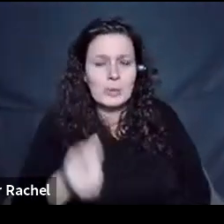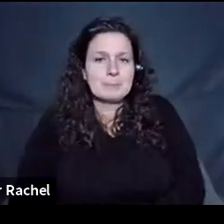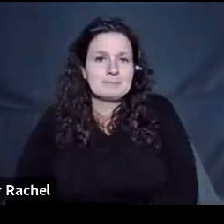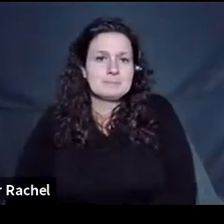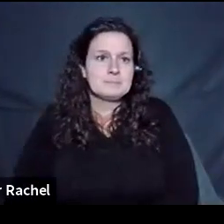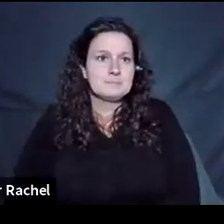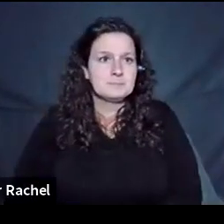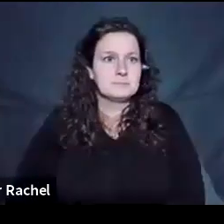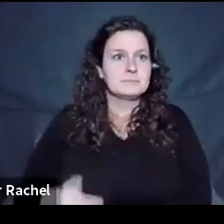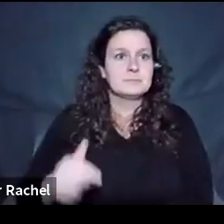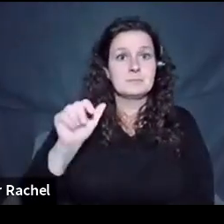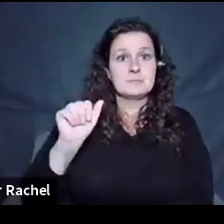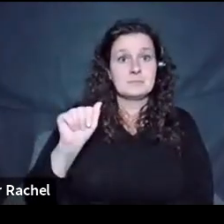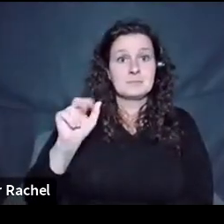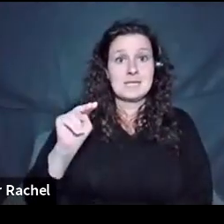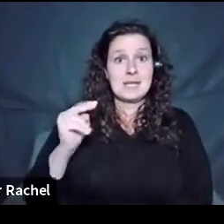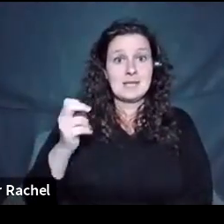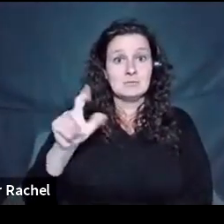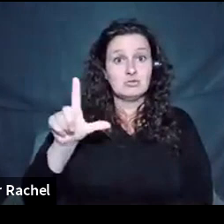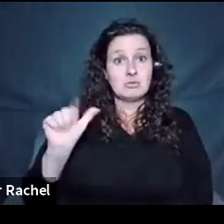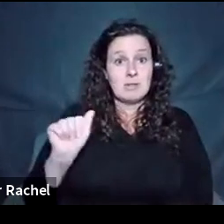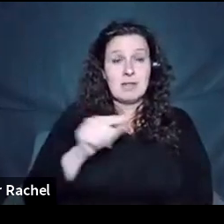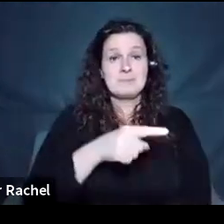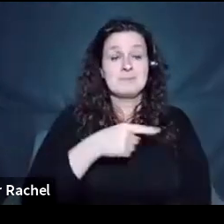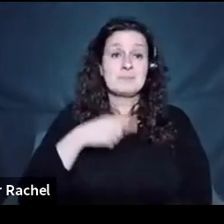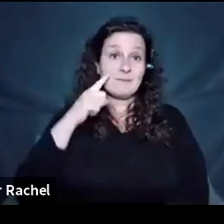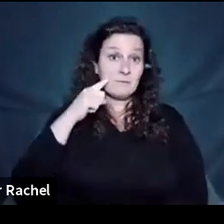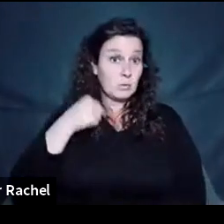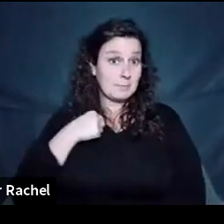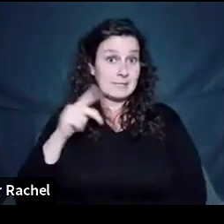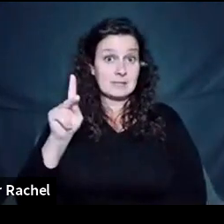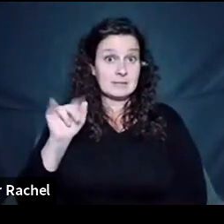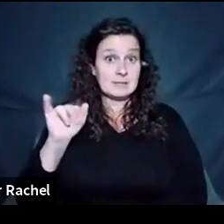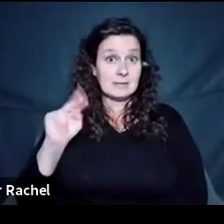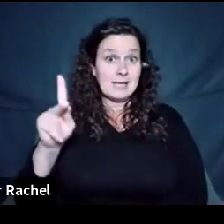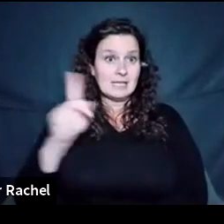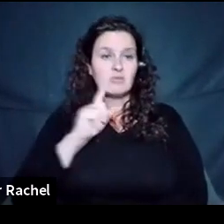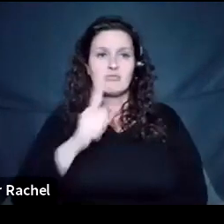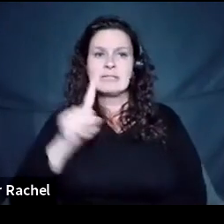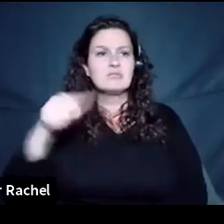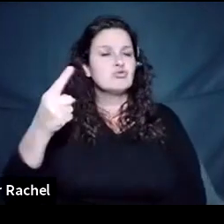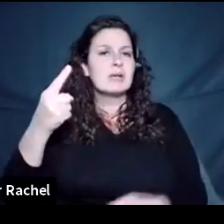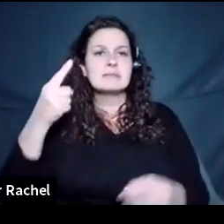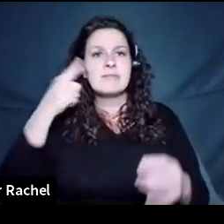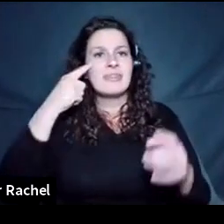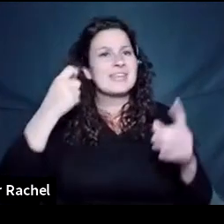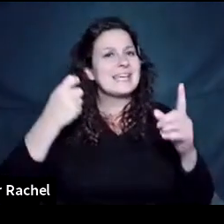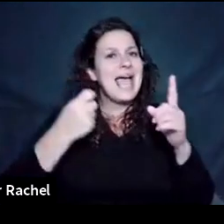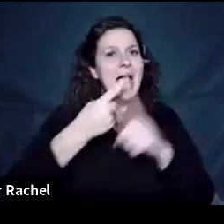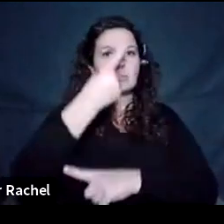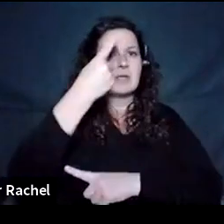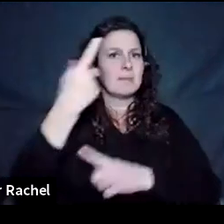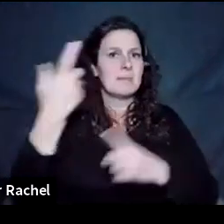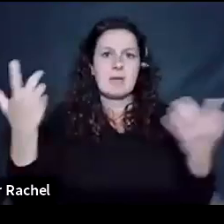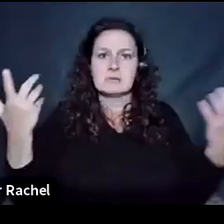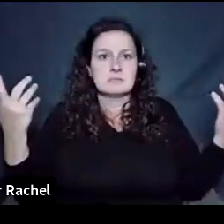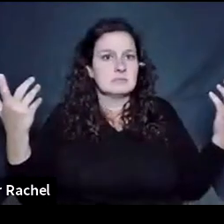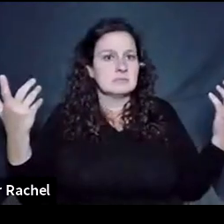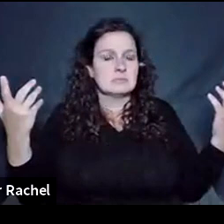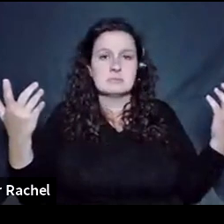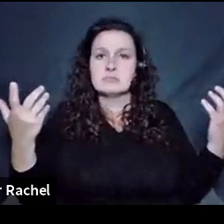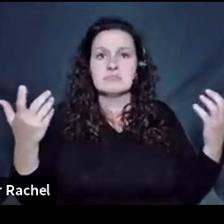Yeah, similarly, kink to me is really just thinking outside the box,